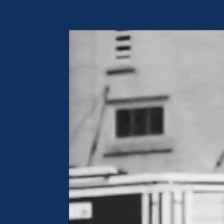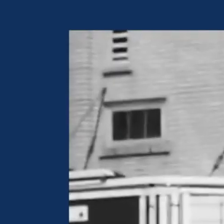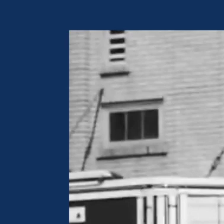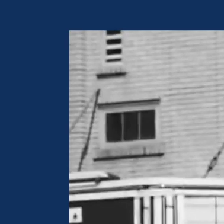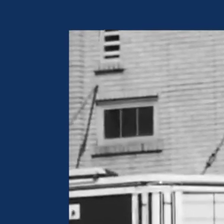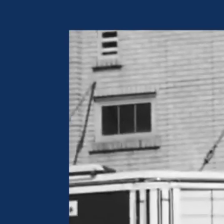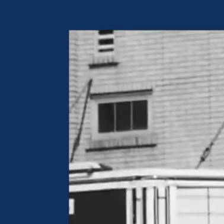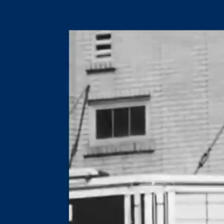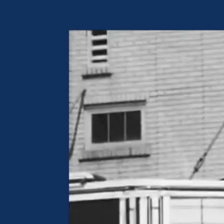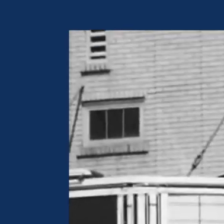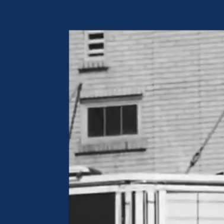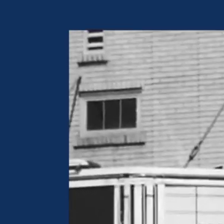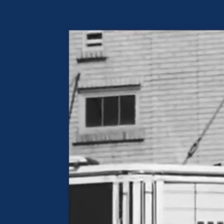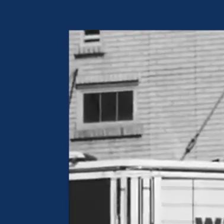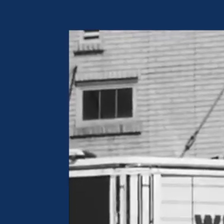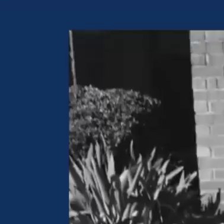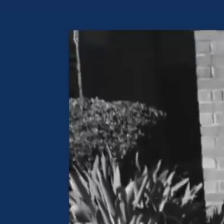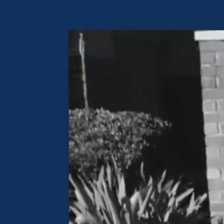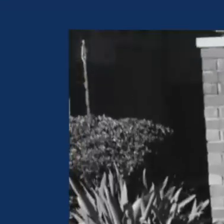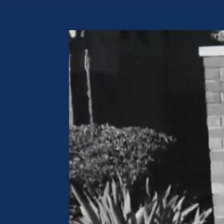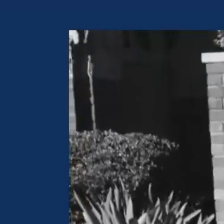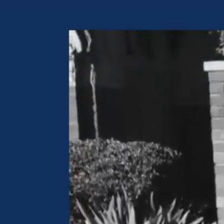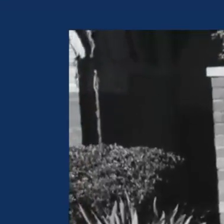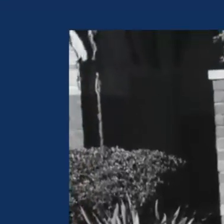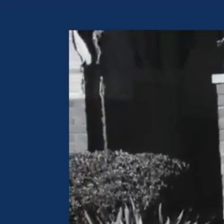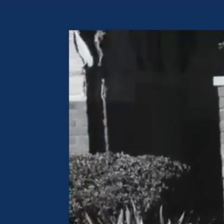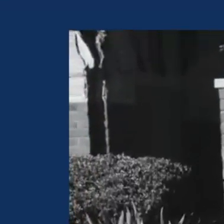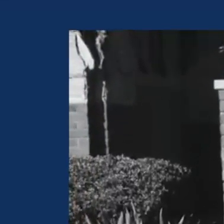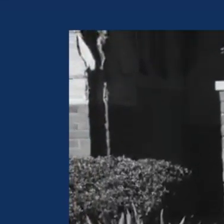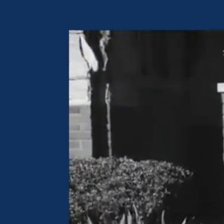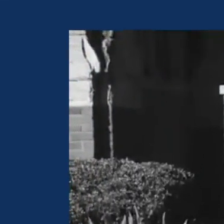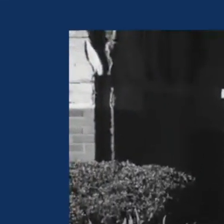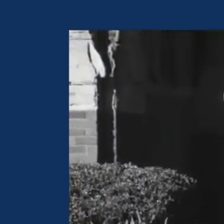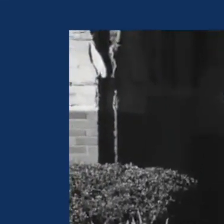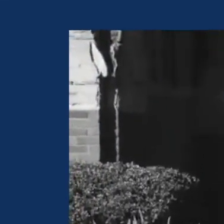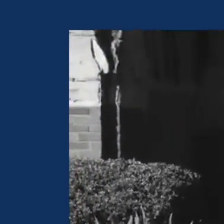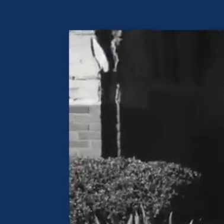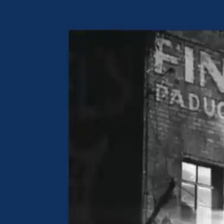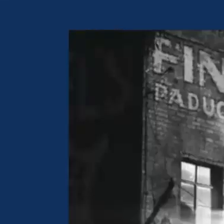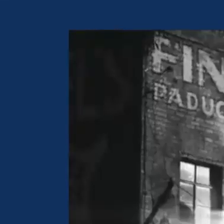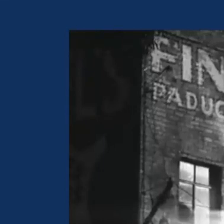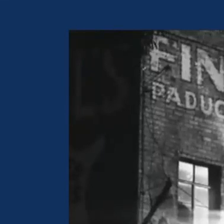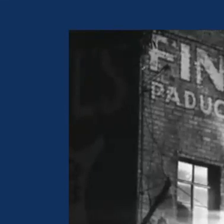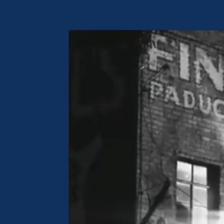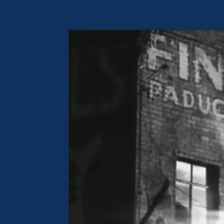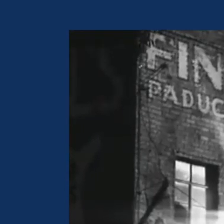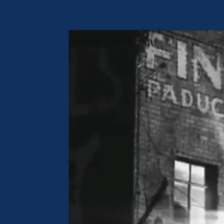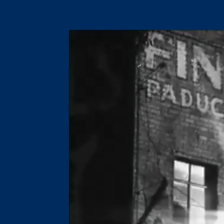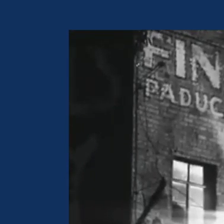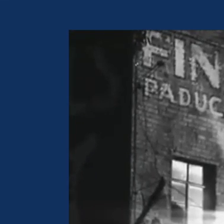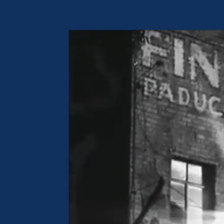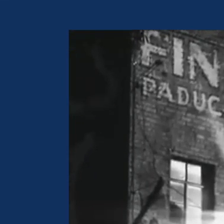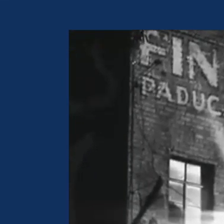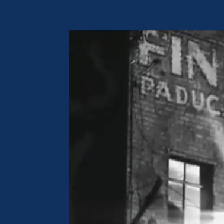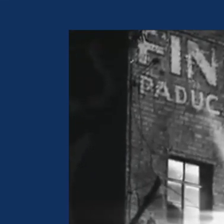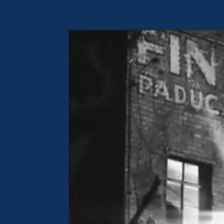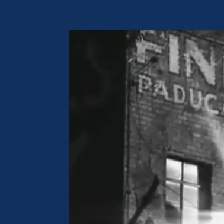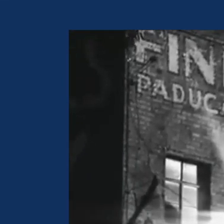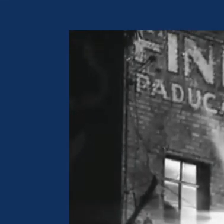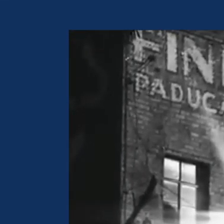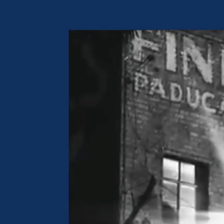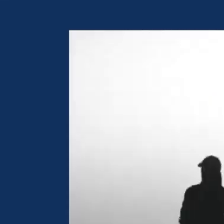will forever stand united, even when we're apart. So don't count the